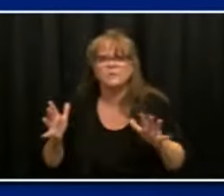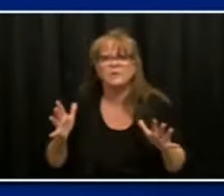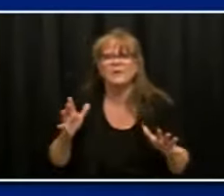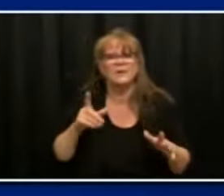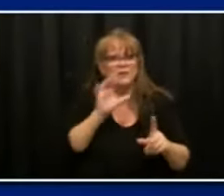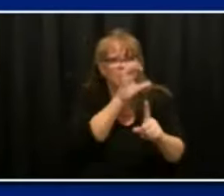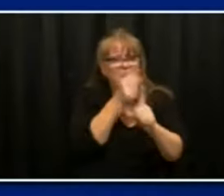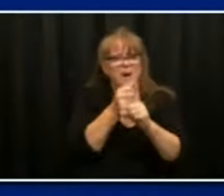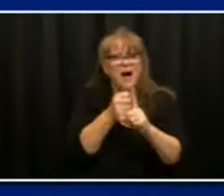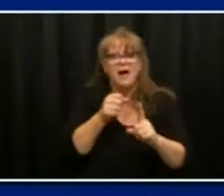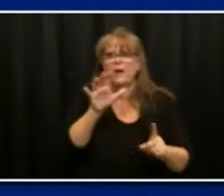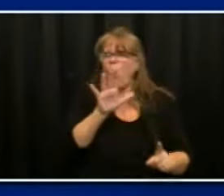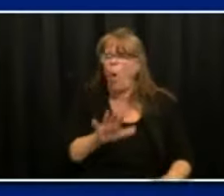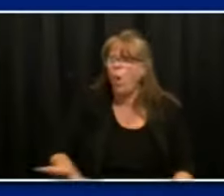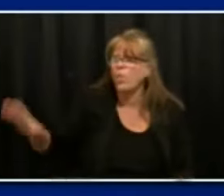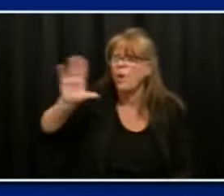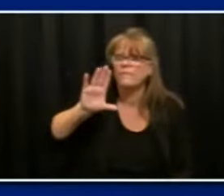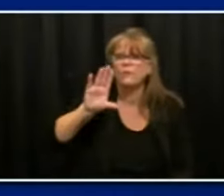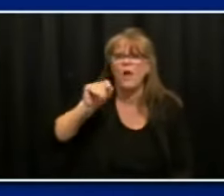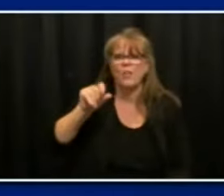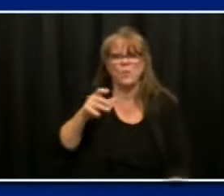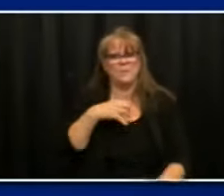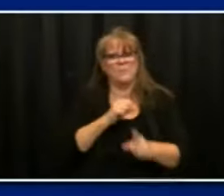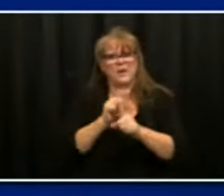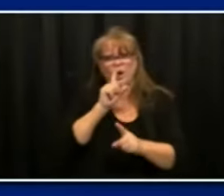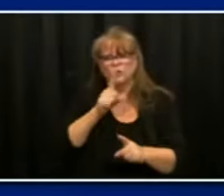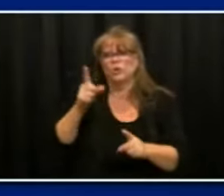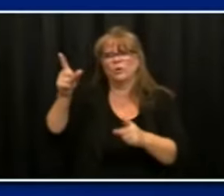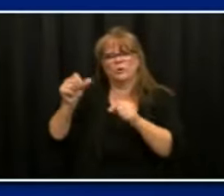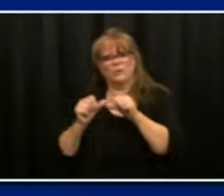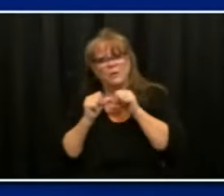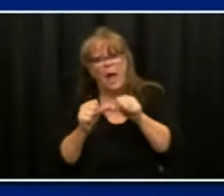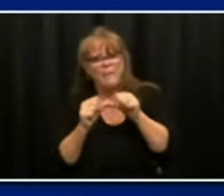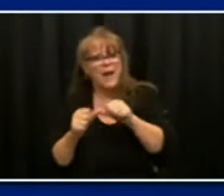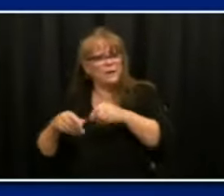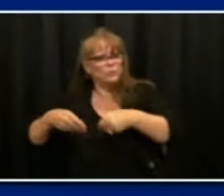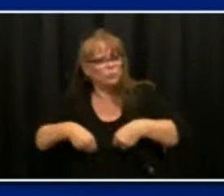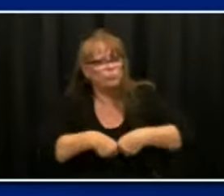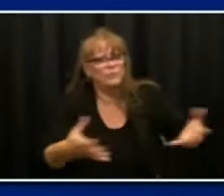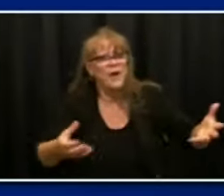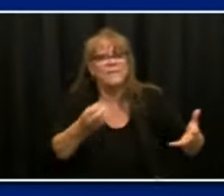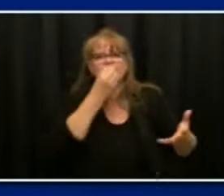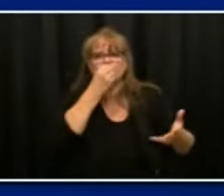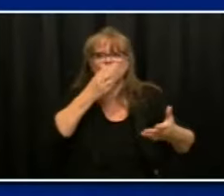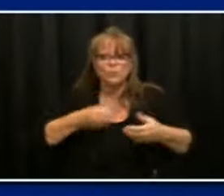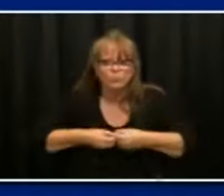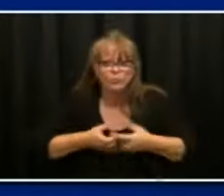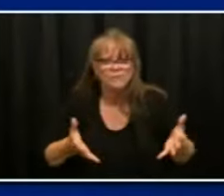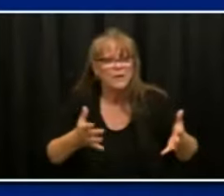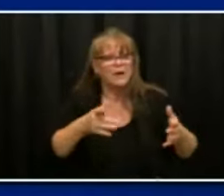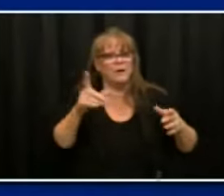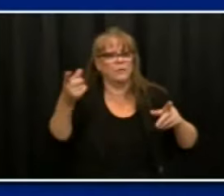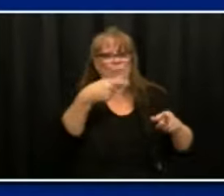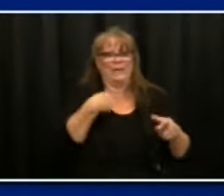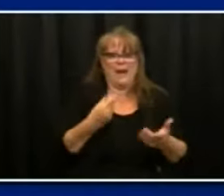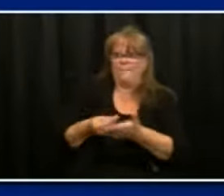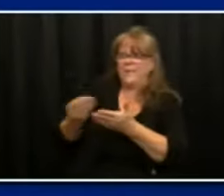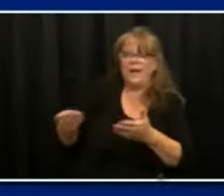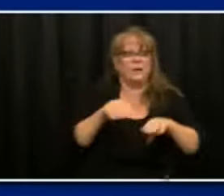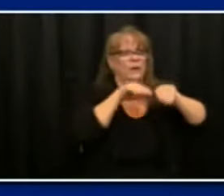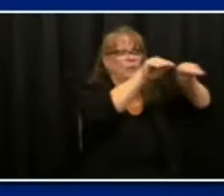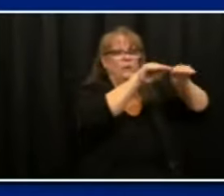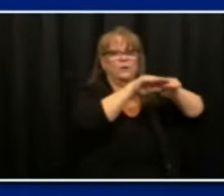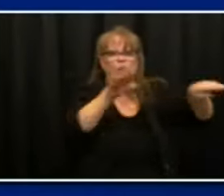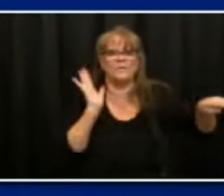food on the shelves. In that vein, today I am delighted to announce that the governor has allocated $1